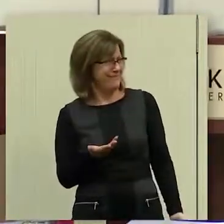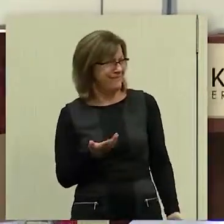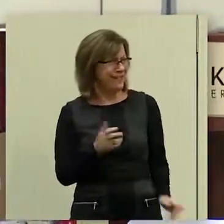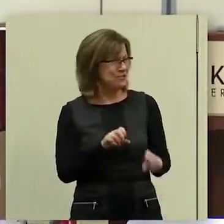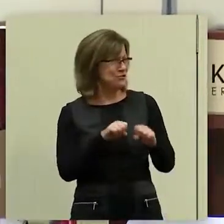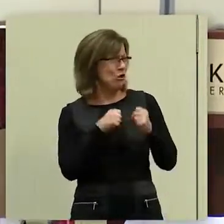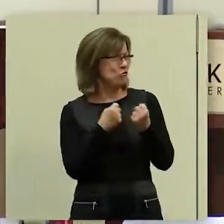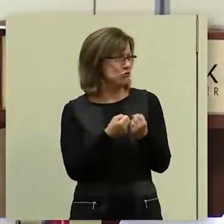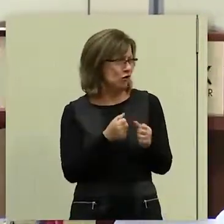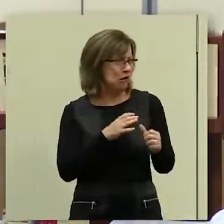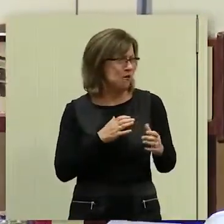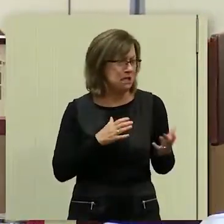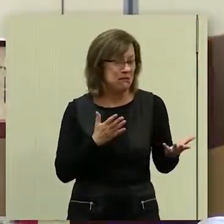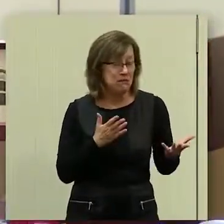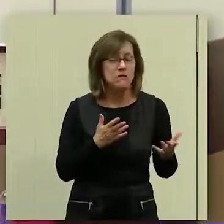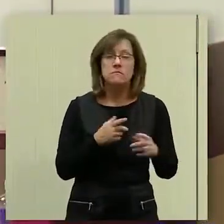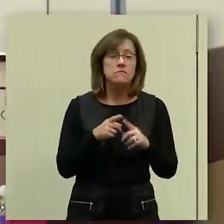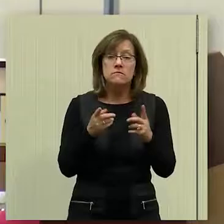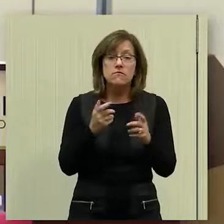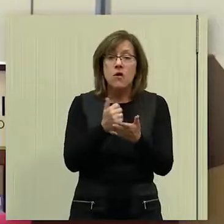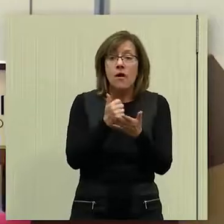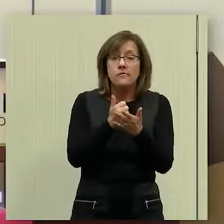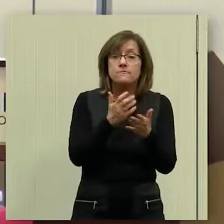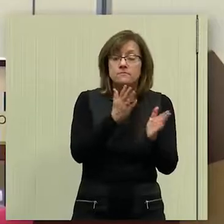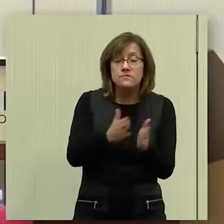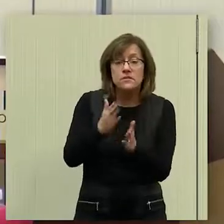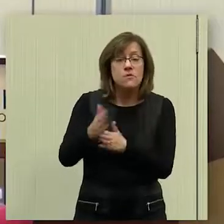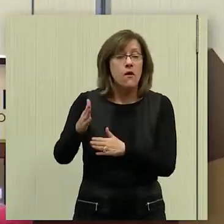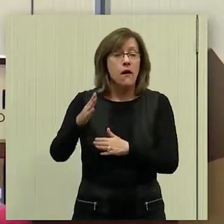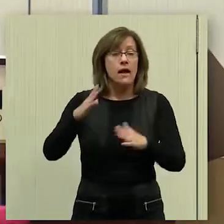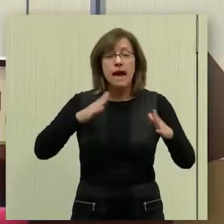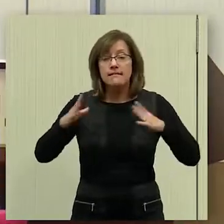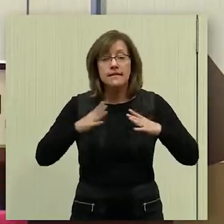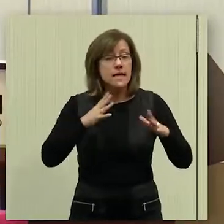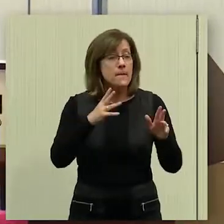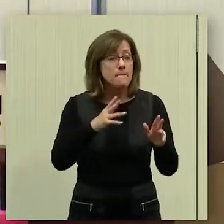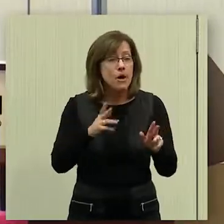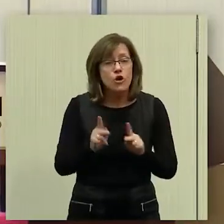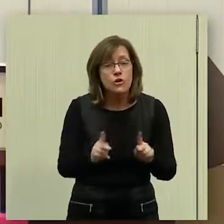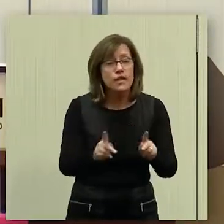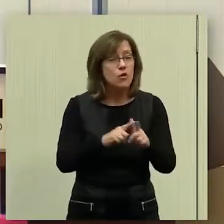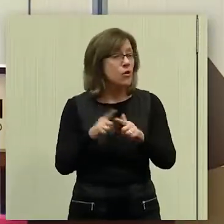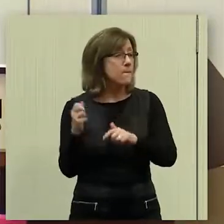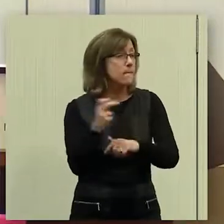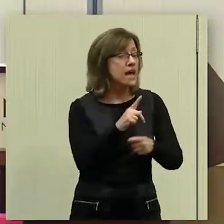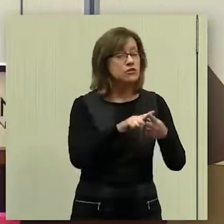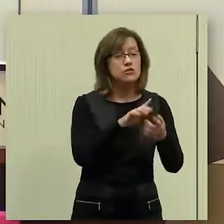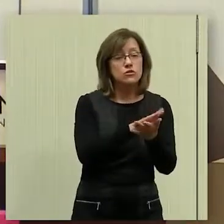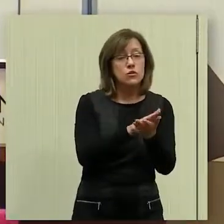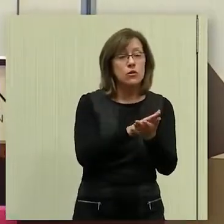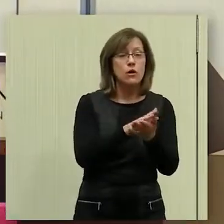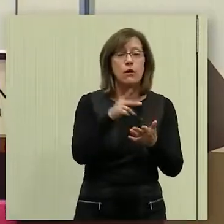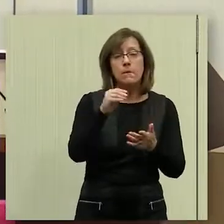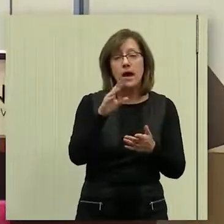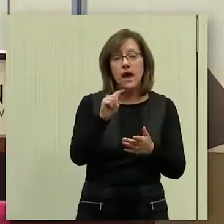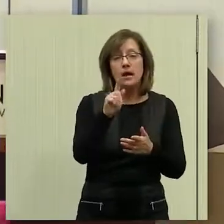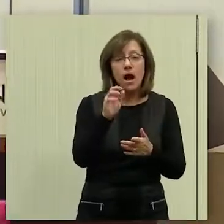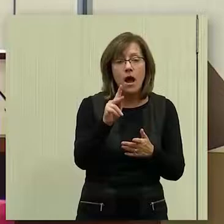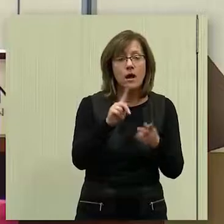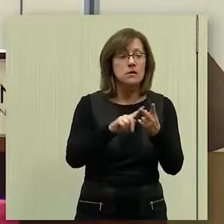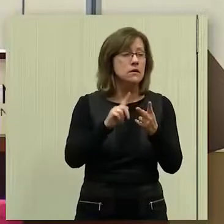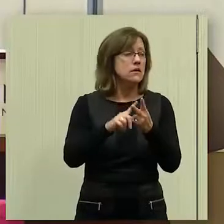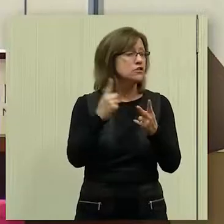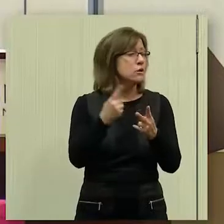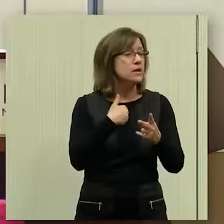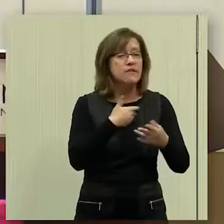with, like, they help organize a holiday party, a back to school potluck. If someone, someone's parent passes away or someone has a baby, we